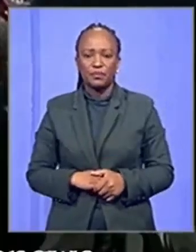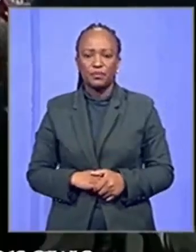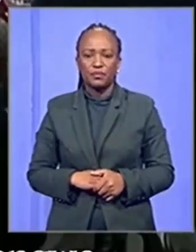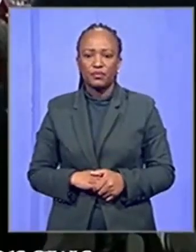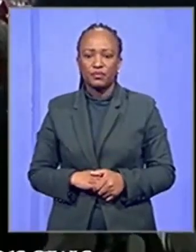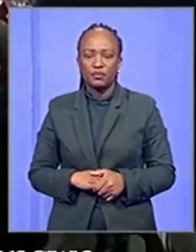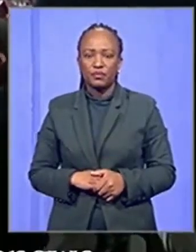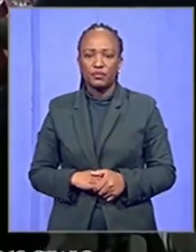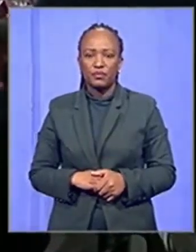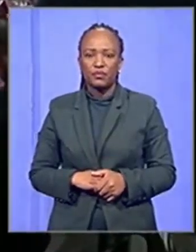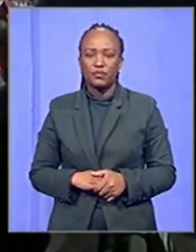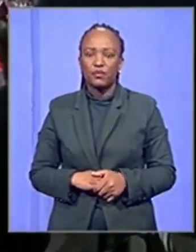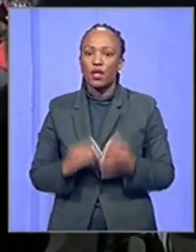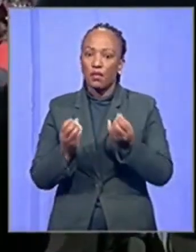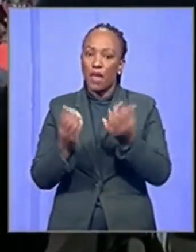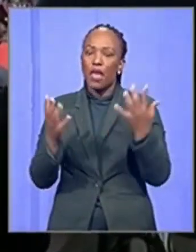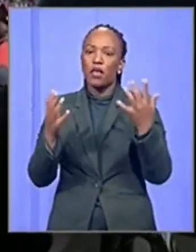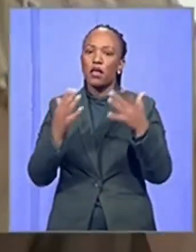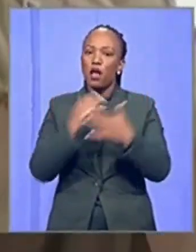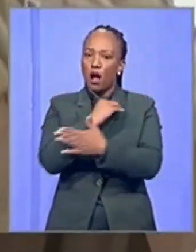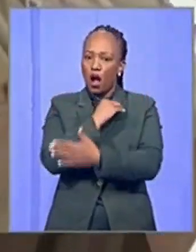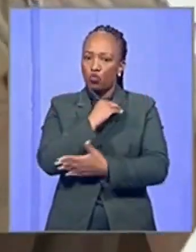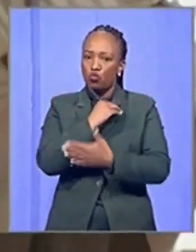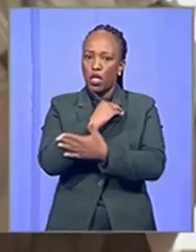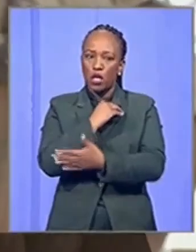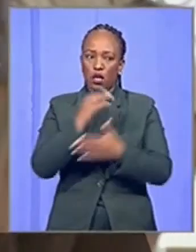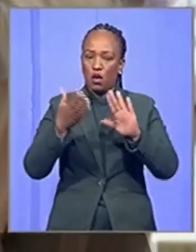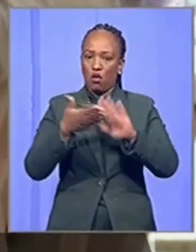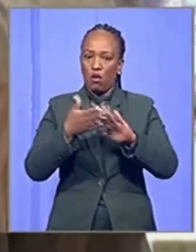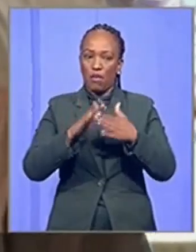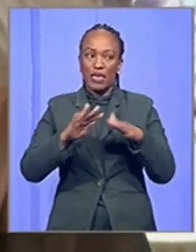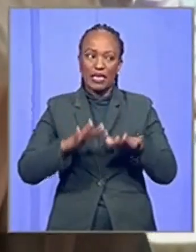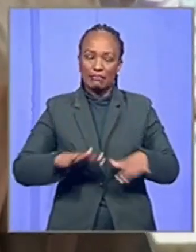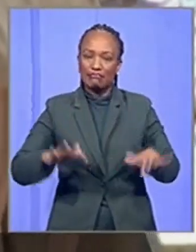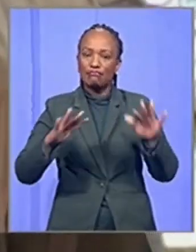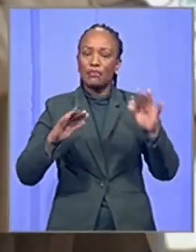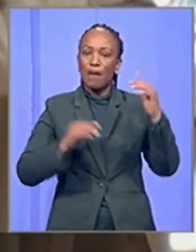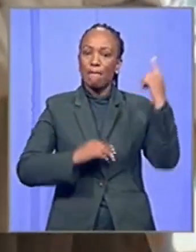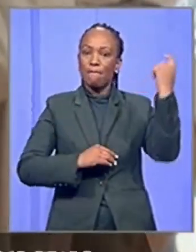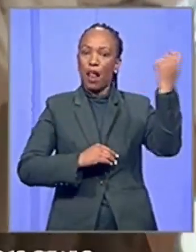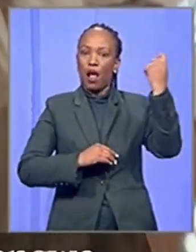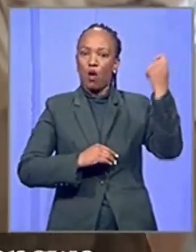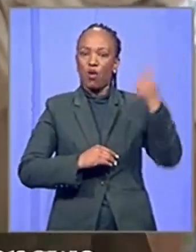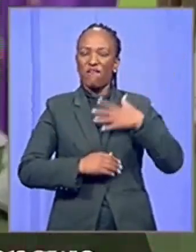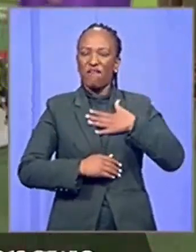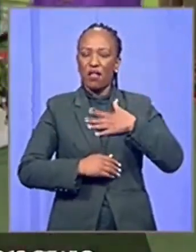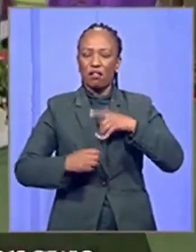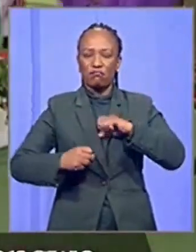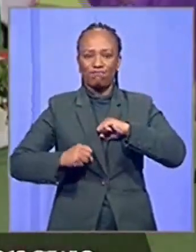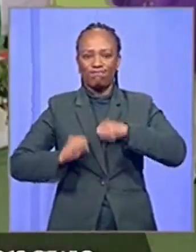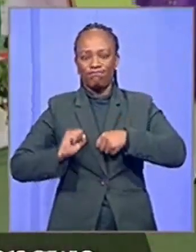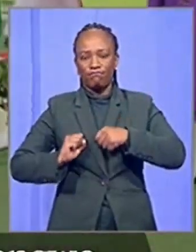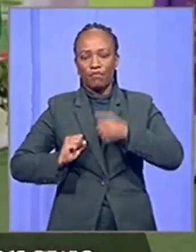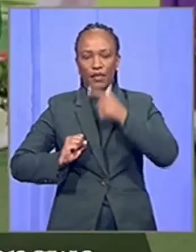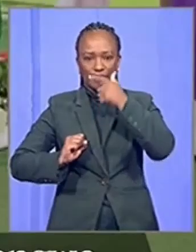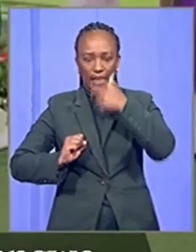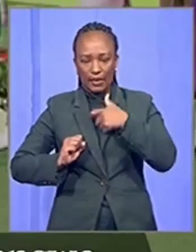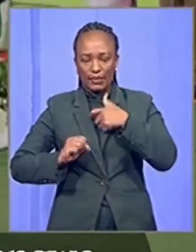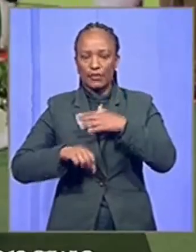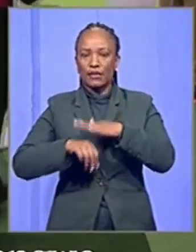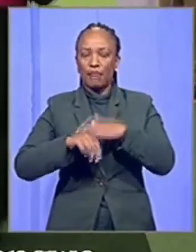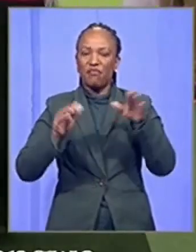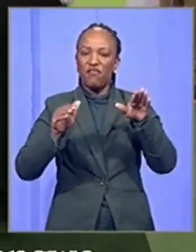Motsotso wa kutlobotlhoko go baagi ba Malawi ka nako eo ba neng ba laelana le motlatsa mopresidente Dr. Saulos Chilima.